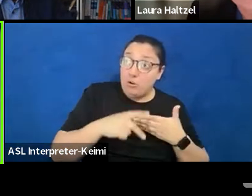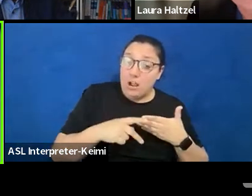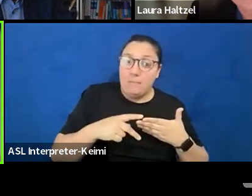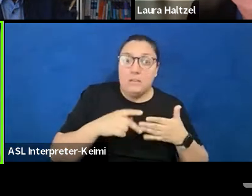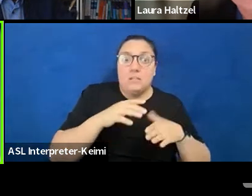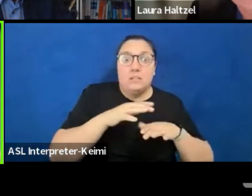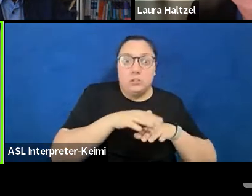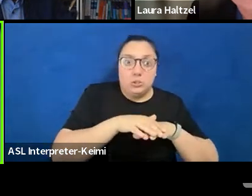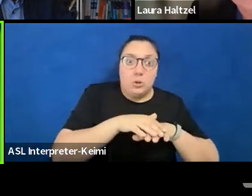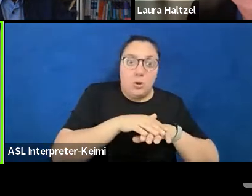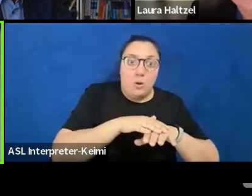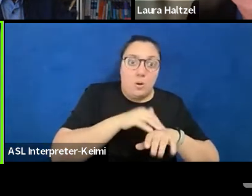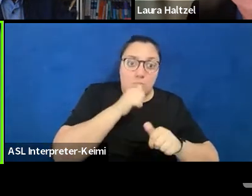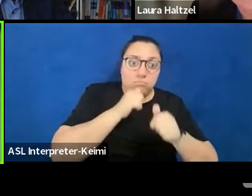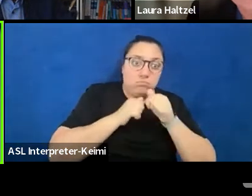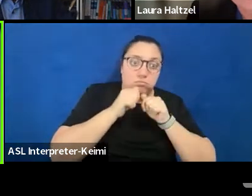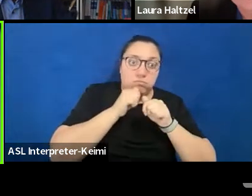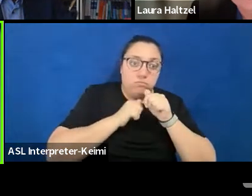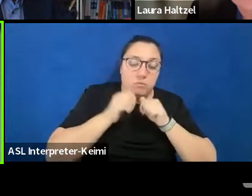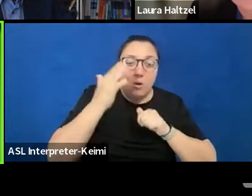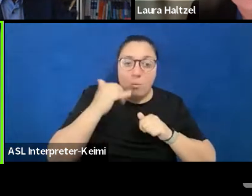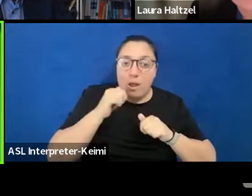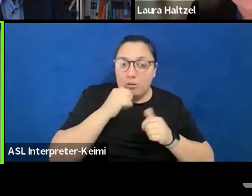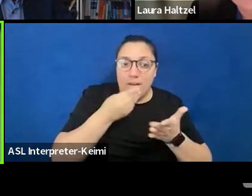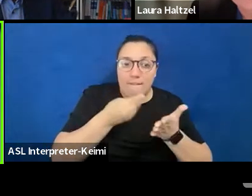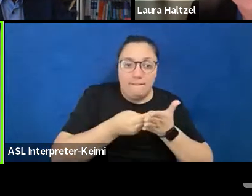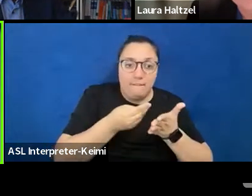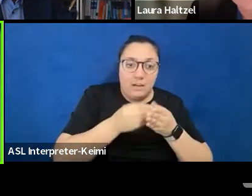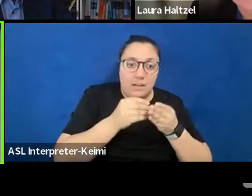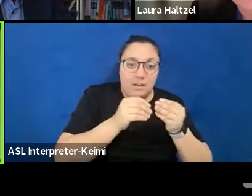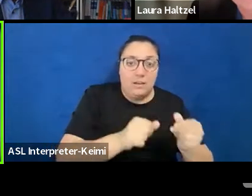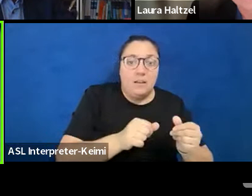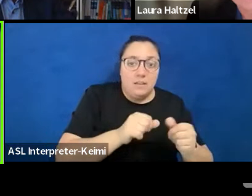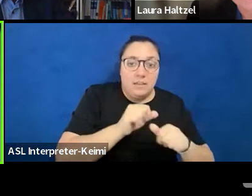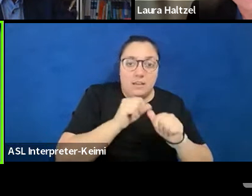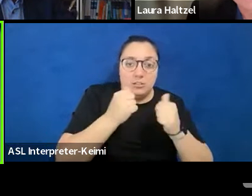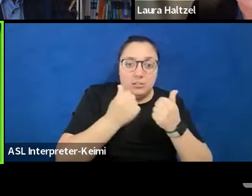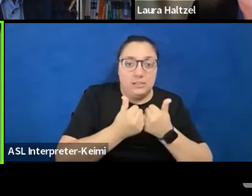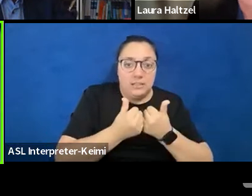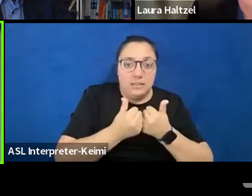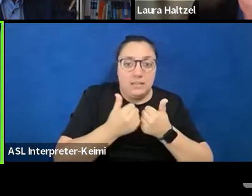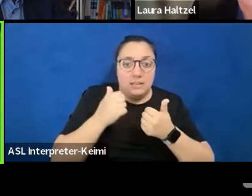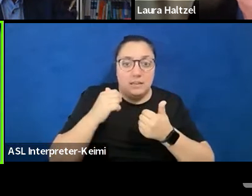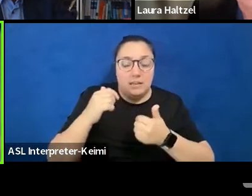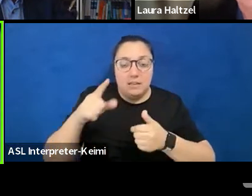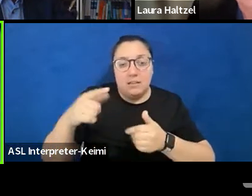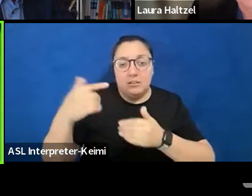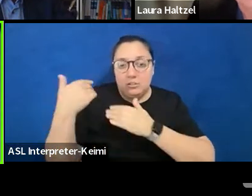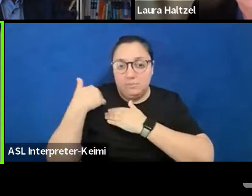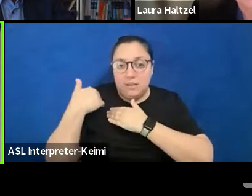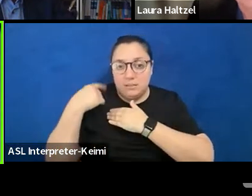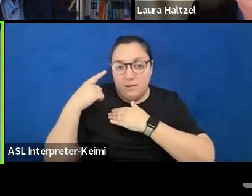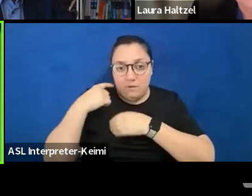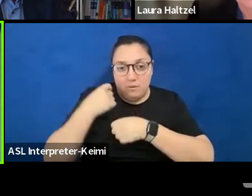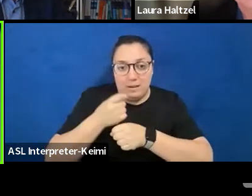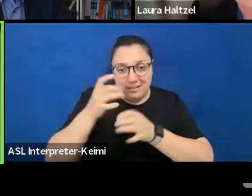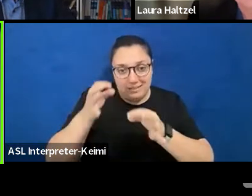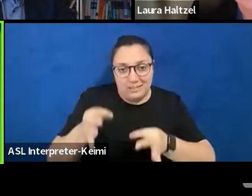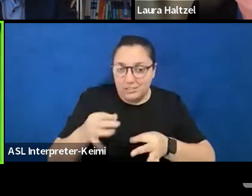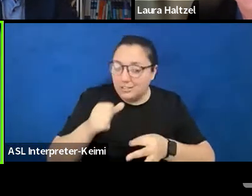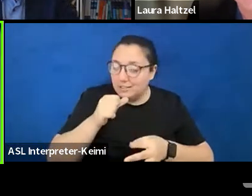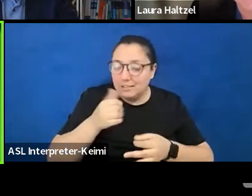process down even more because we're not funding the agency that is in charge of making those decisions. So it's bad, it's not